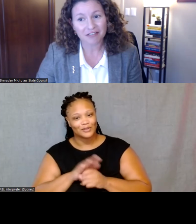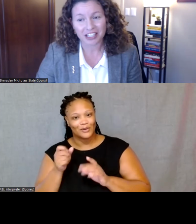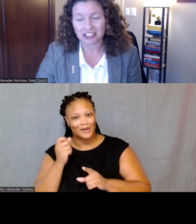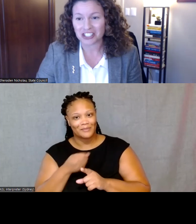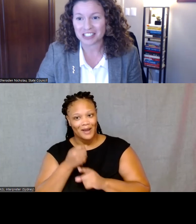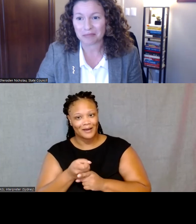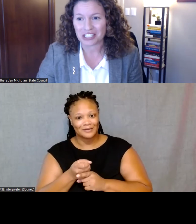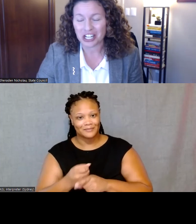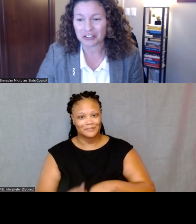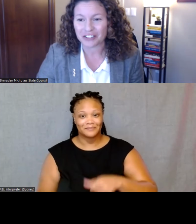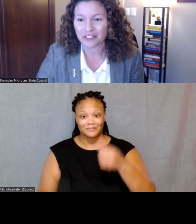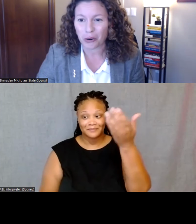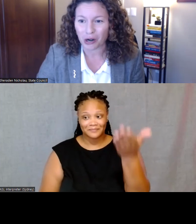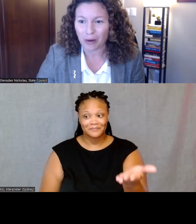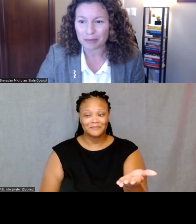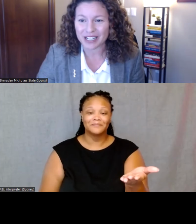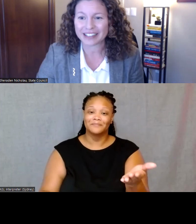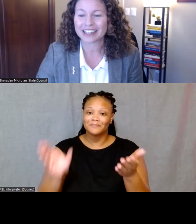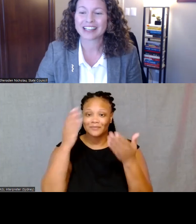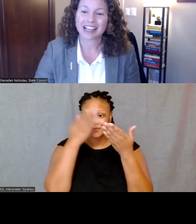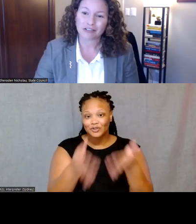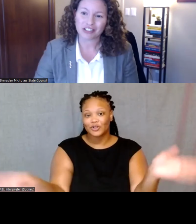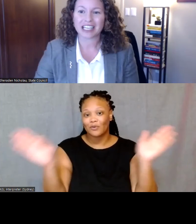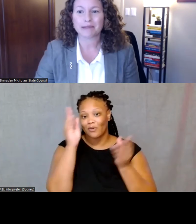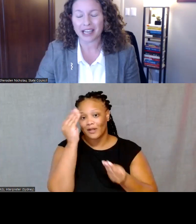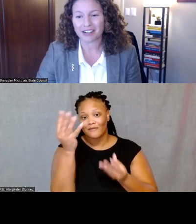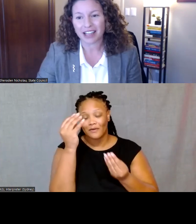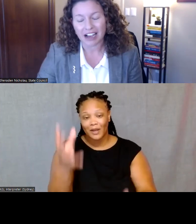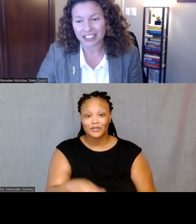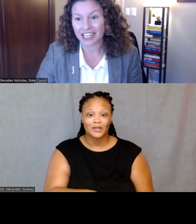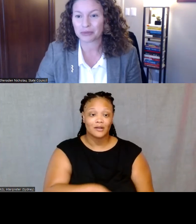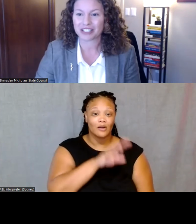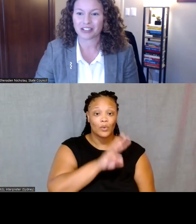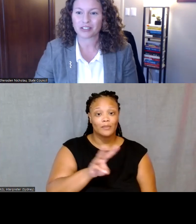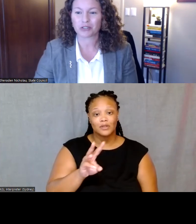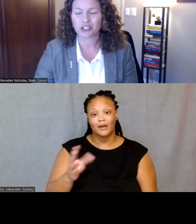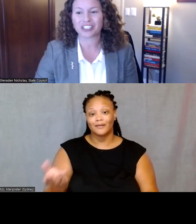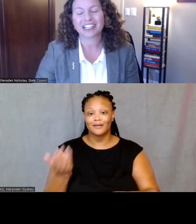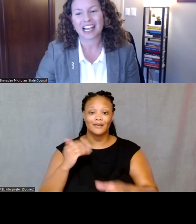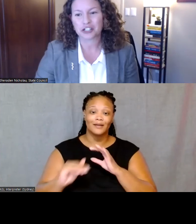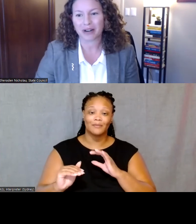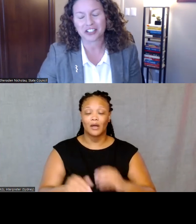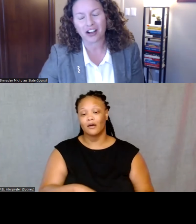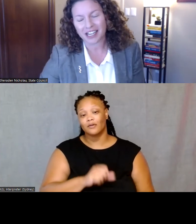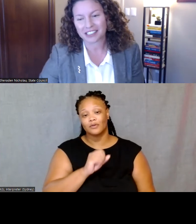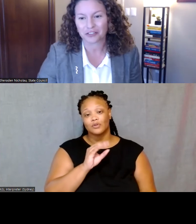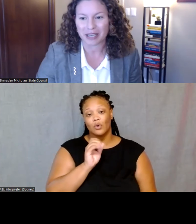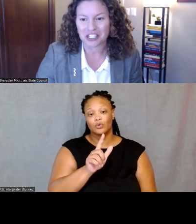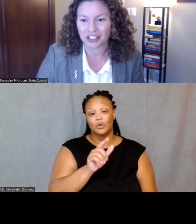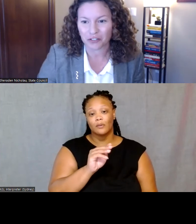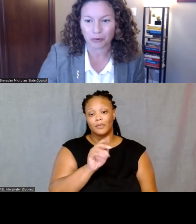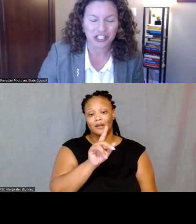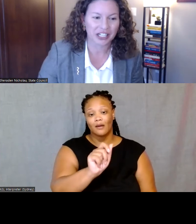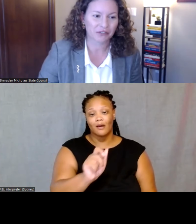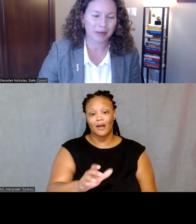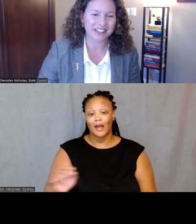you go. There's just some general info, our website, council email, how to connect with us on social, and direct contact